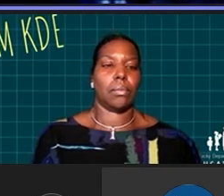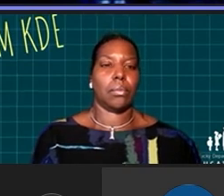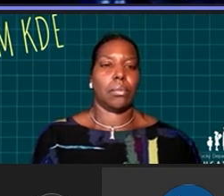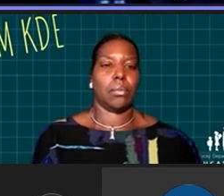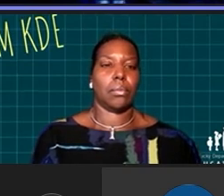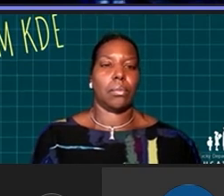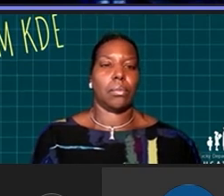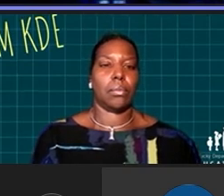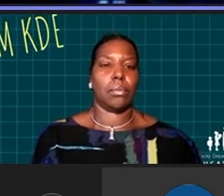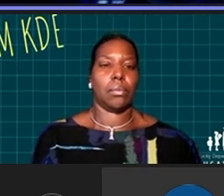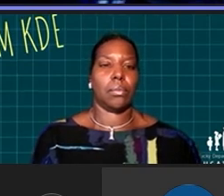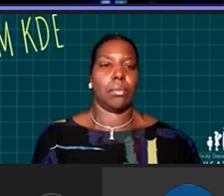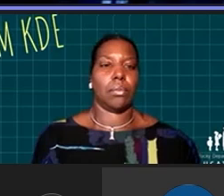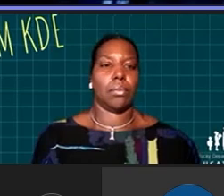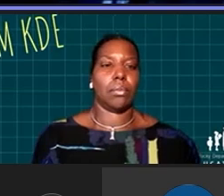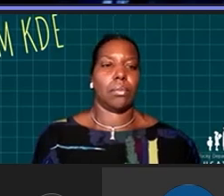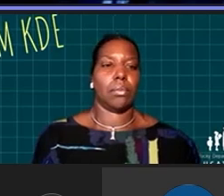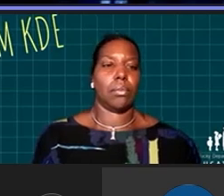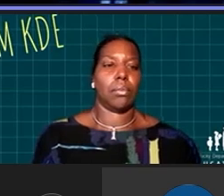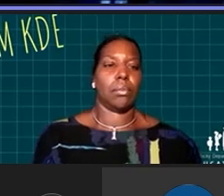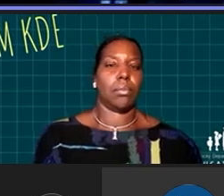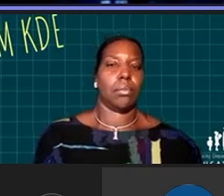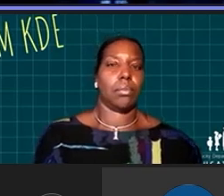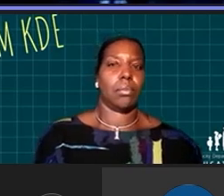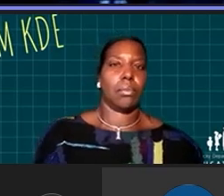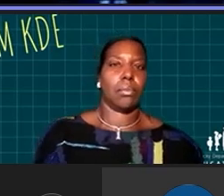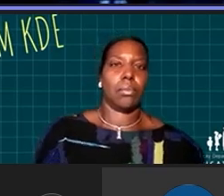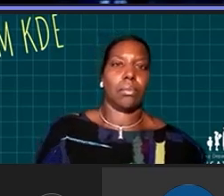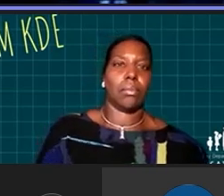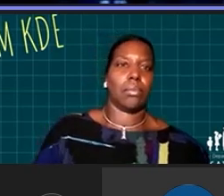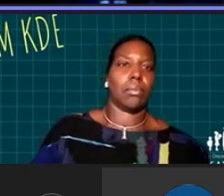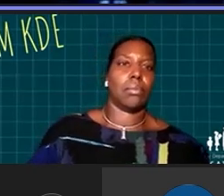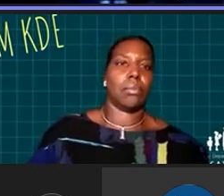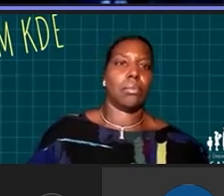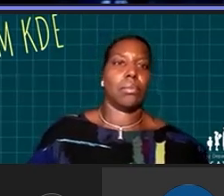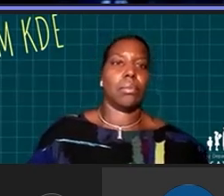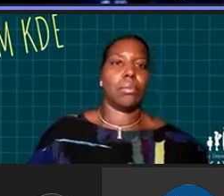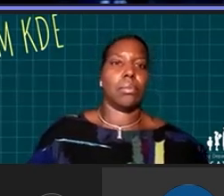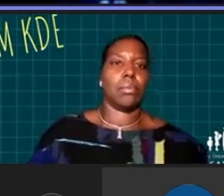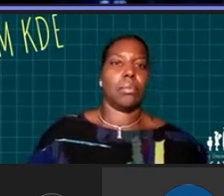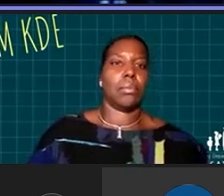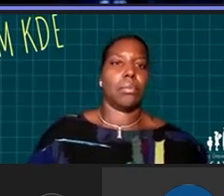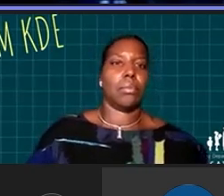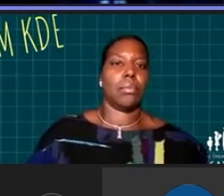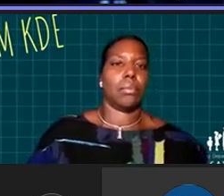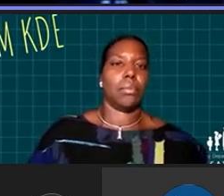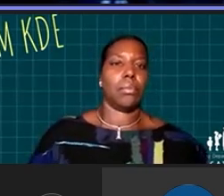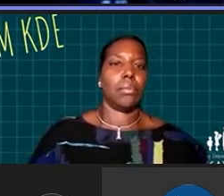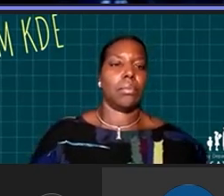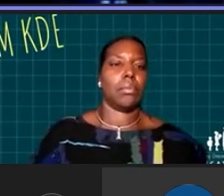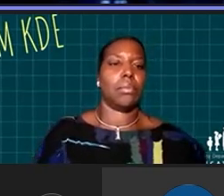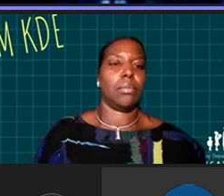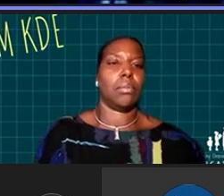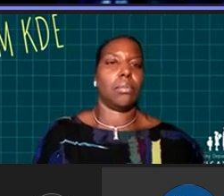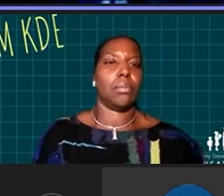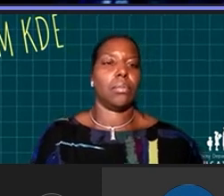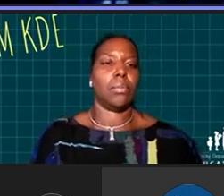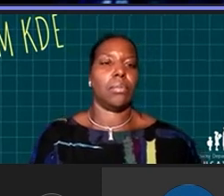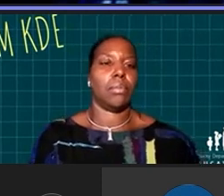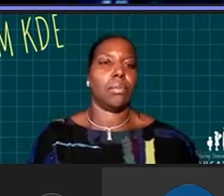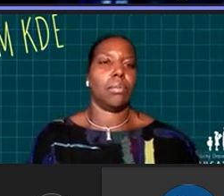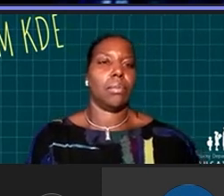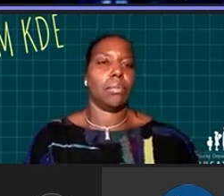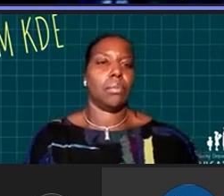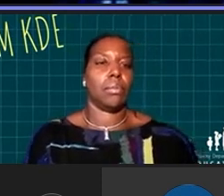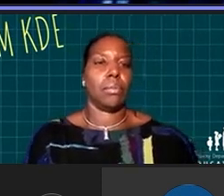funding year. But note that you may not receive E-rate support for any recurring charges, as I